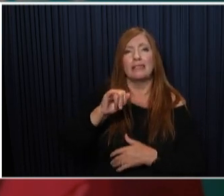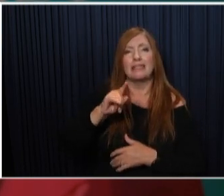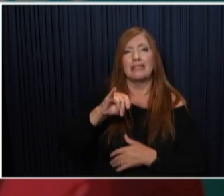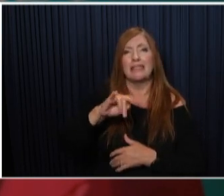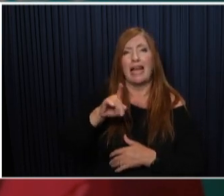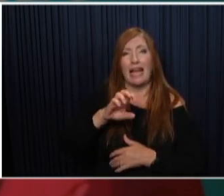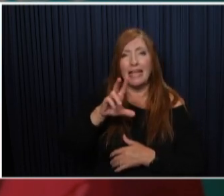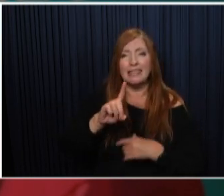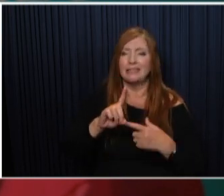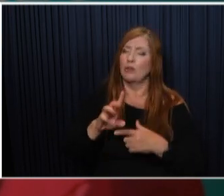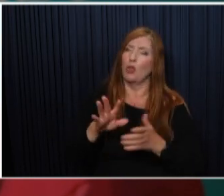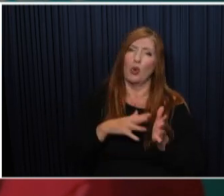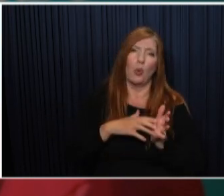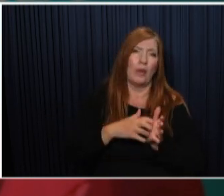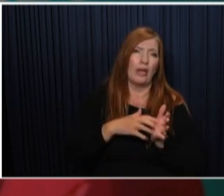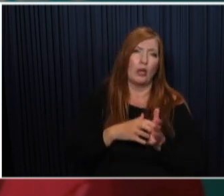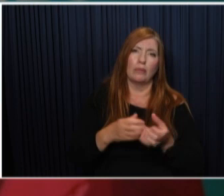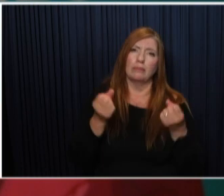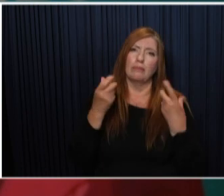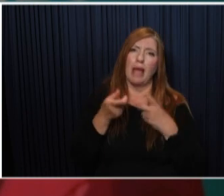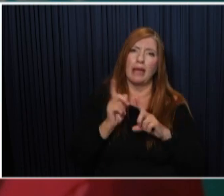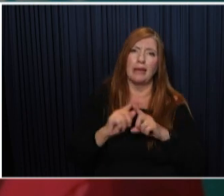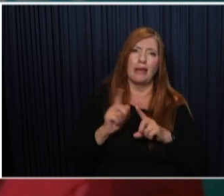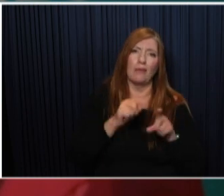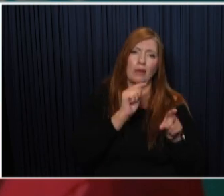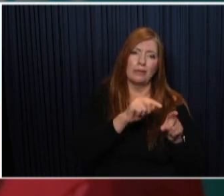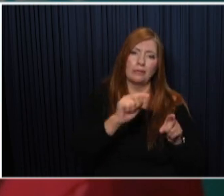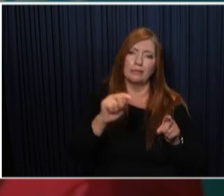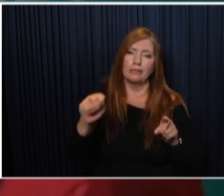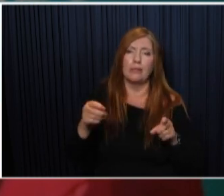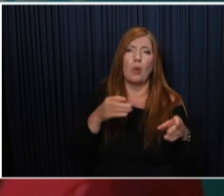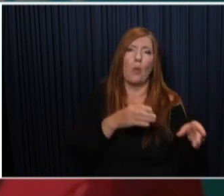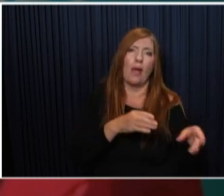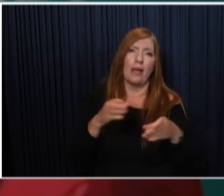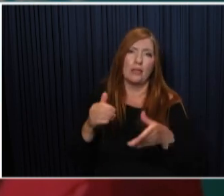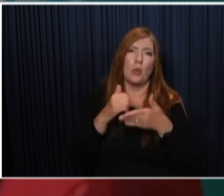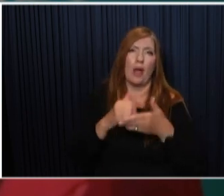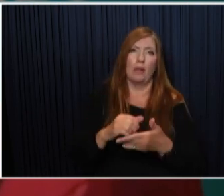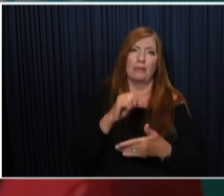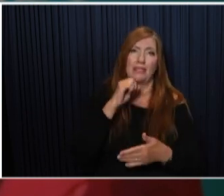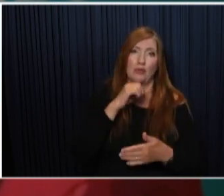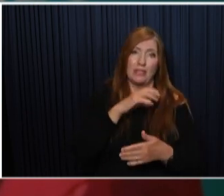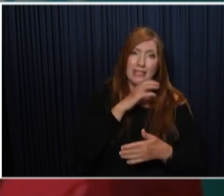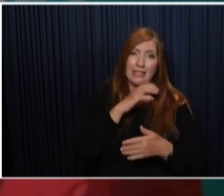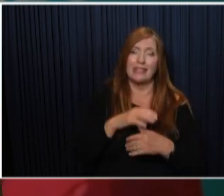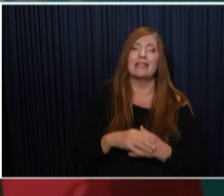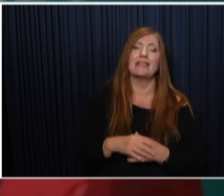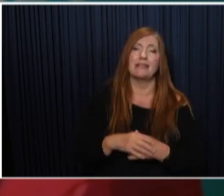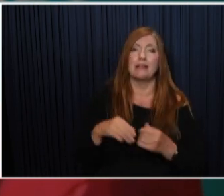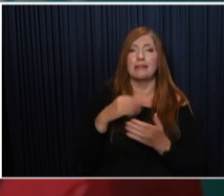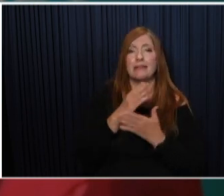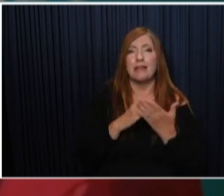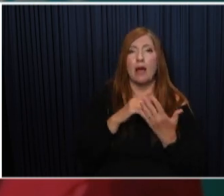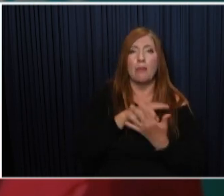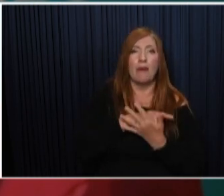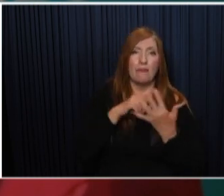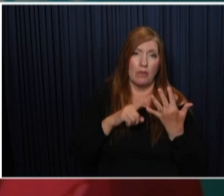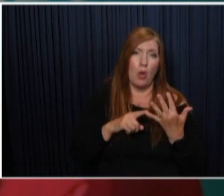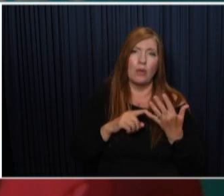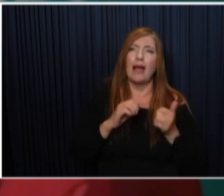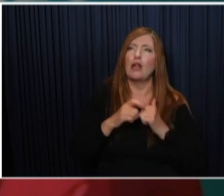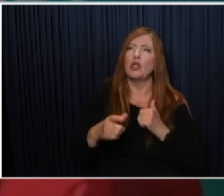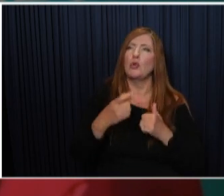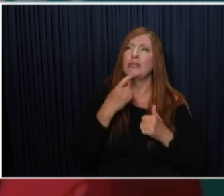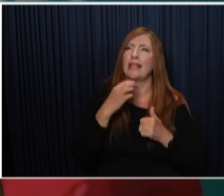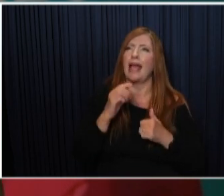There's so many different ways you can help seniors out, and some of those, how do you